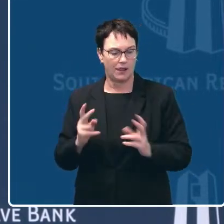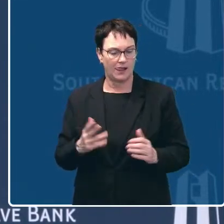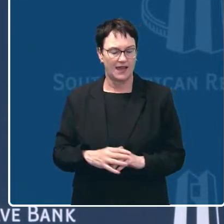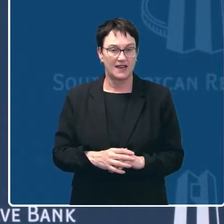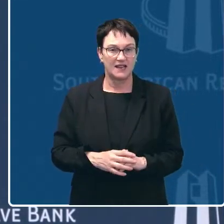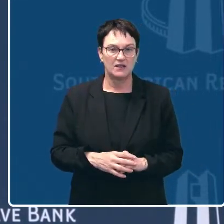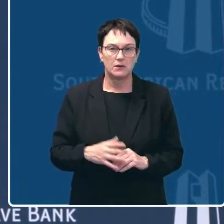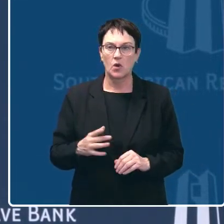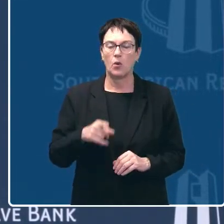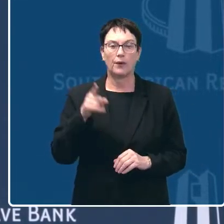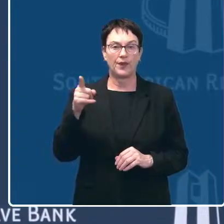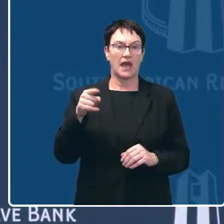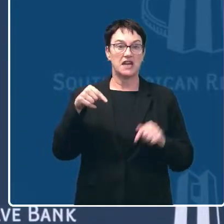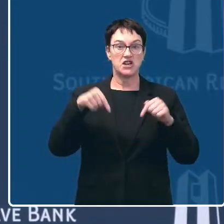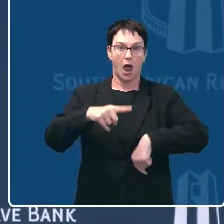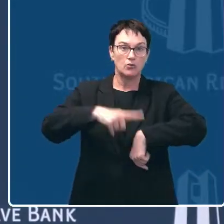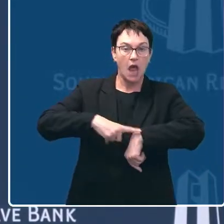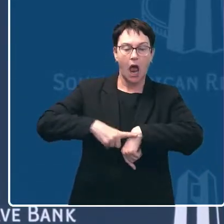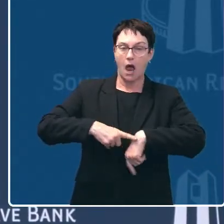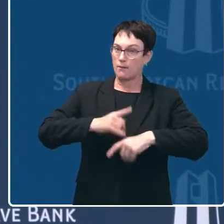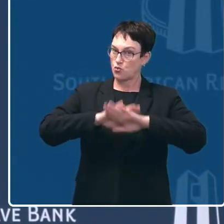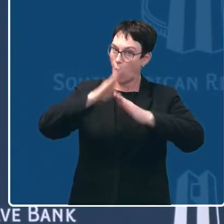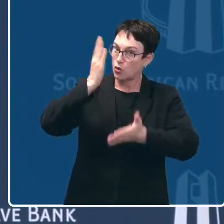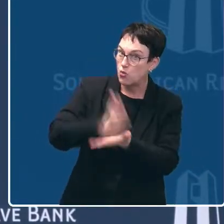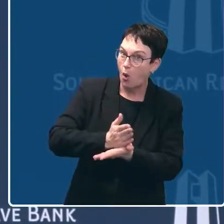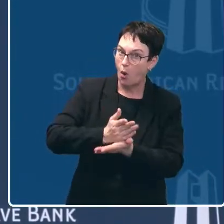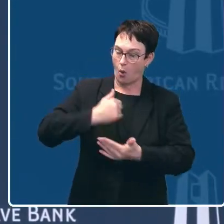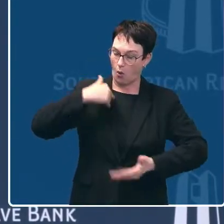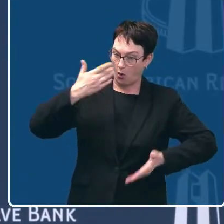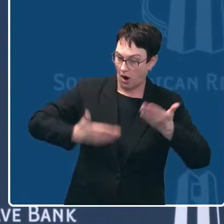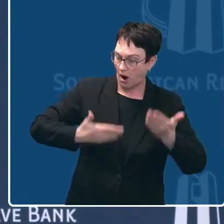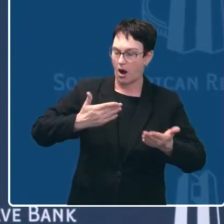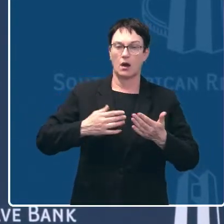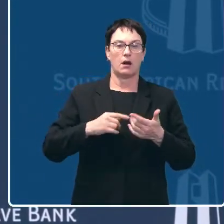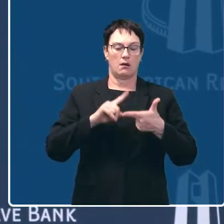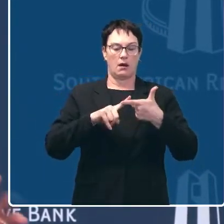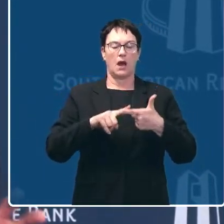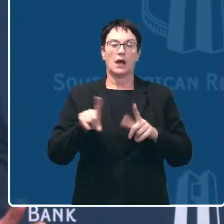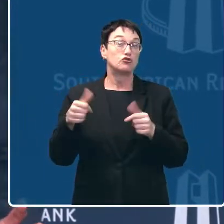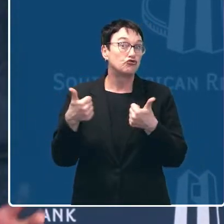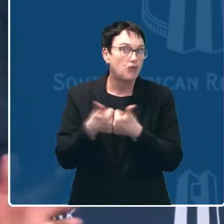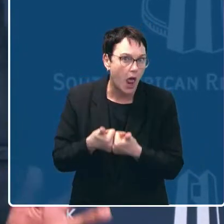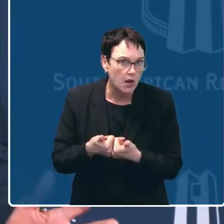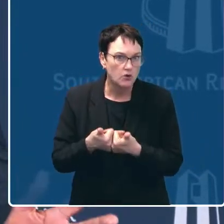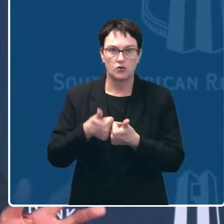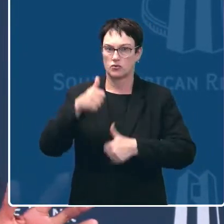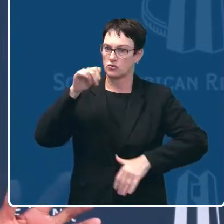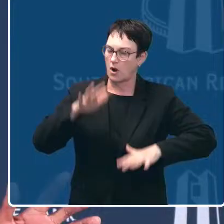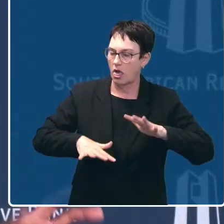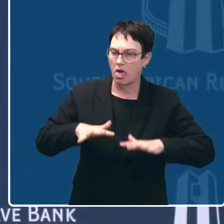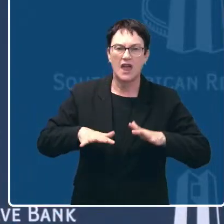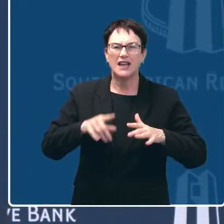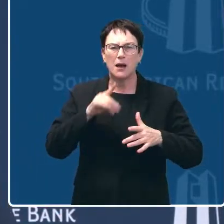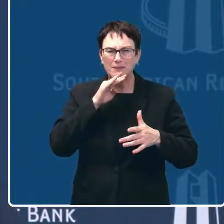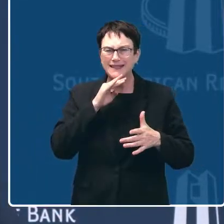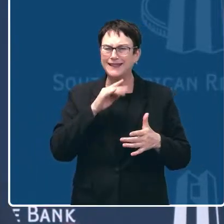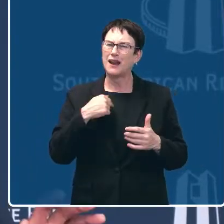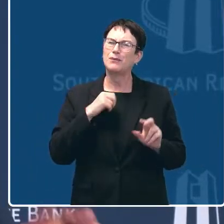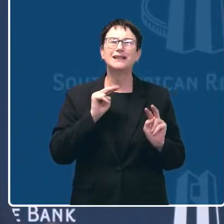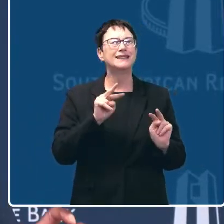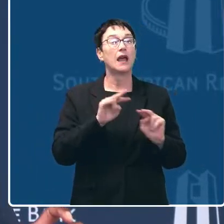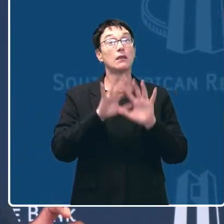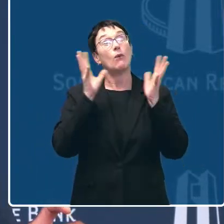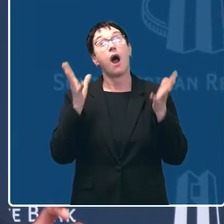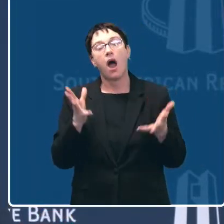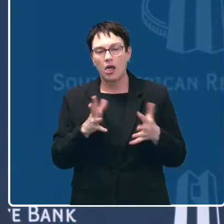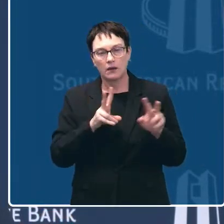of uncertainty, or the challenge of this and the era of uncertainty. So I had come to the conclusion, the